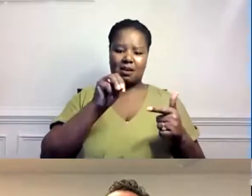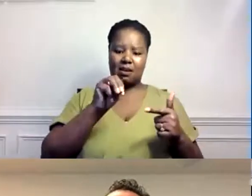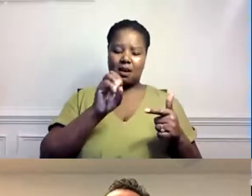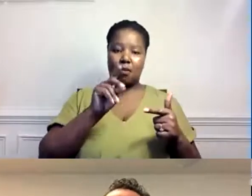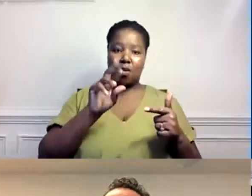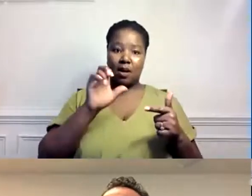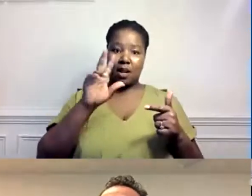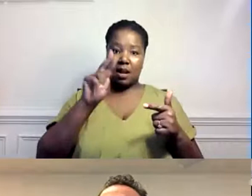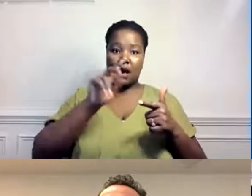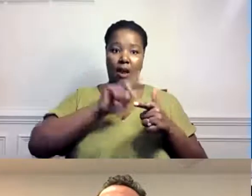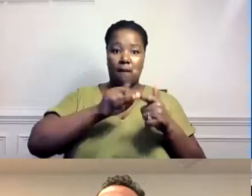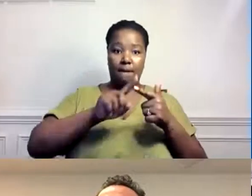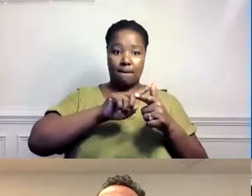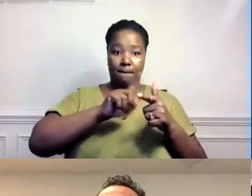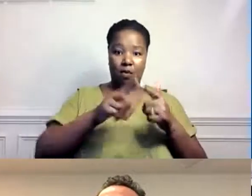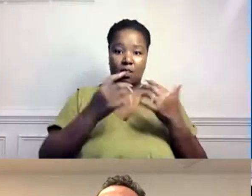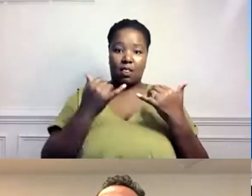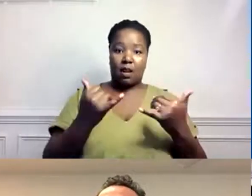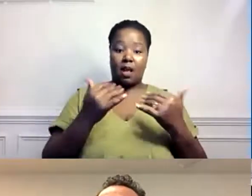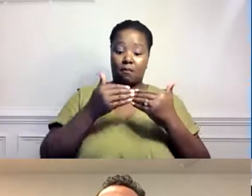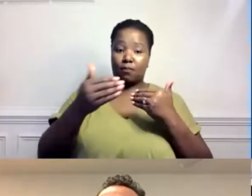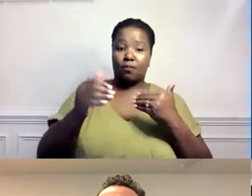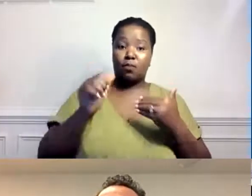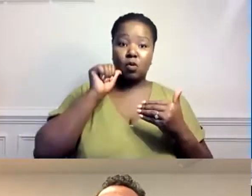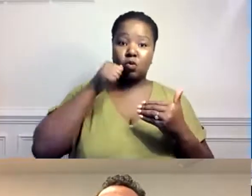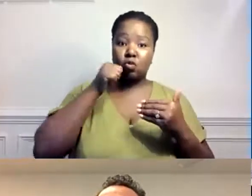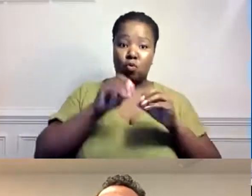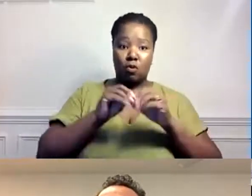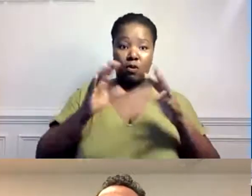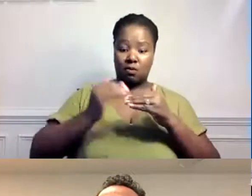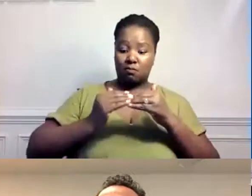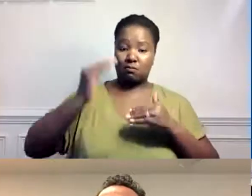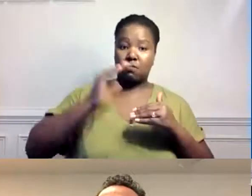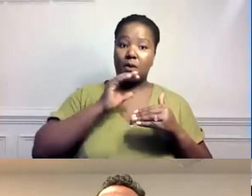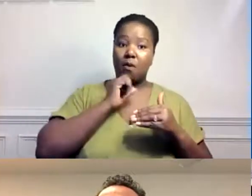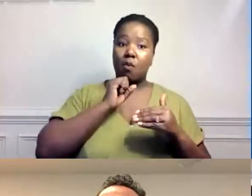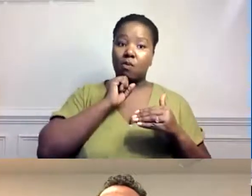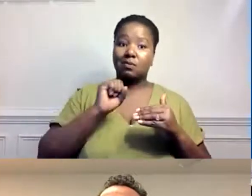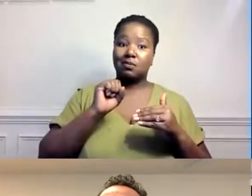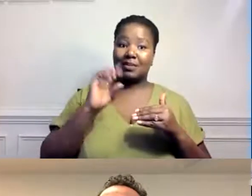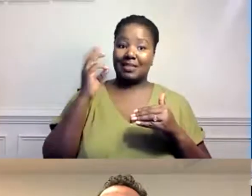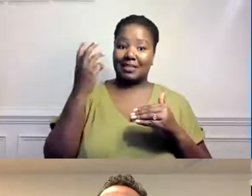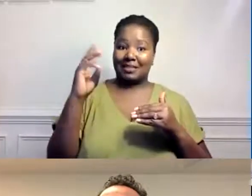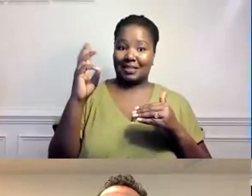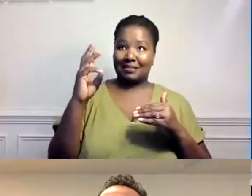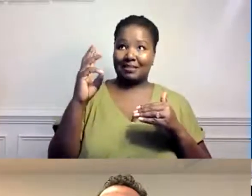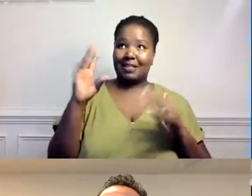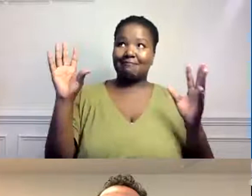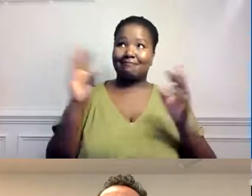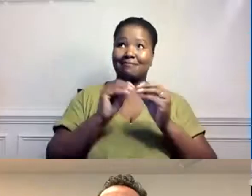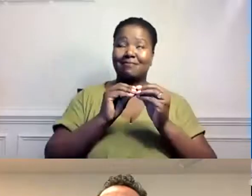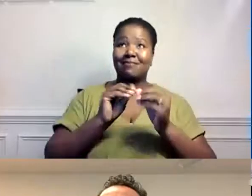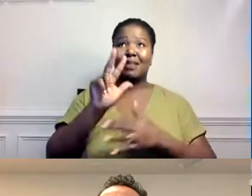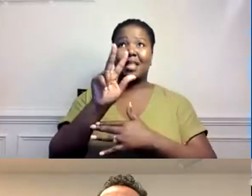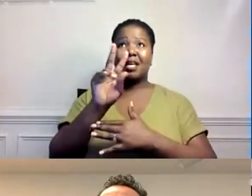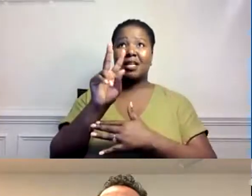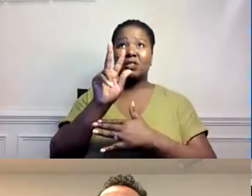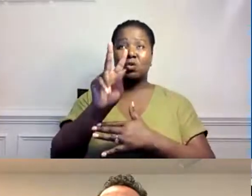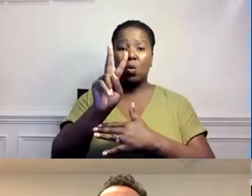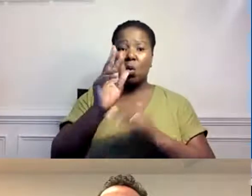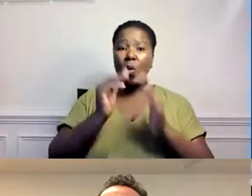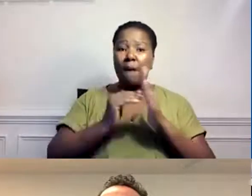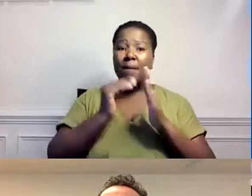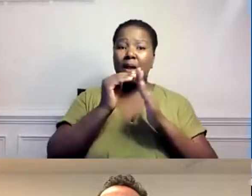to all people 16 and older tomorrow, that's an eligible population of 32 million people. So remember, Pfizer